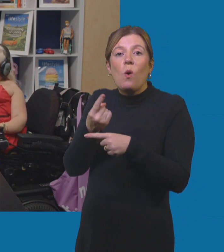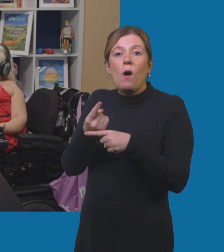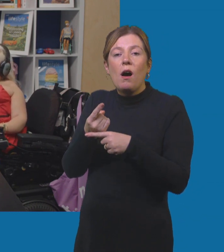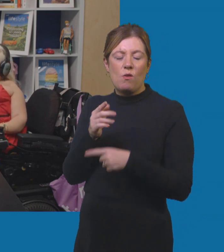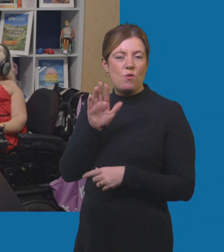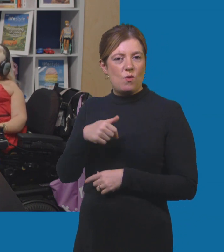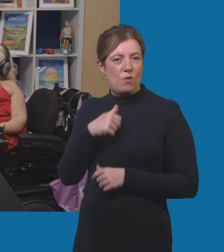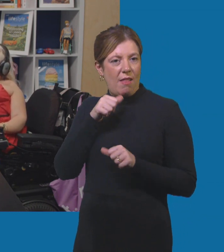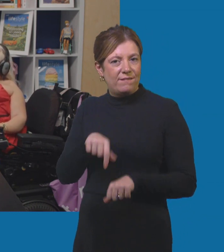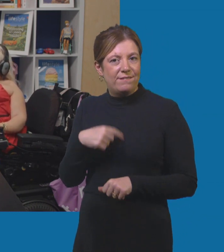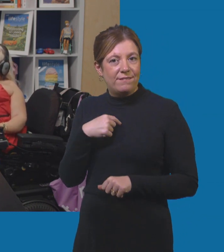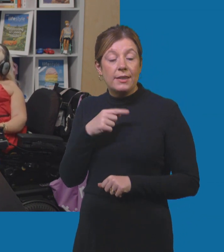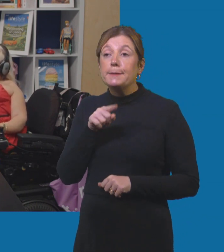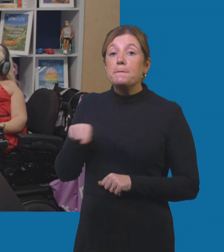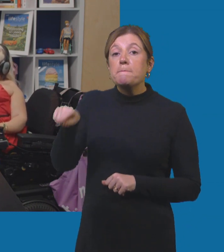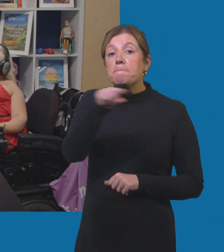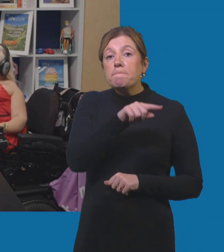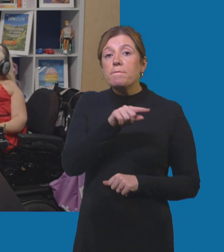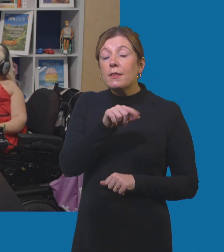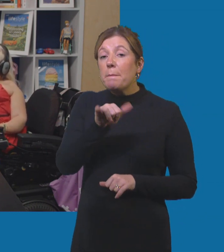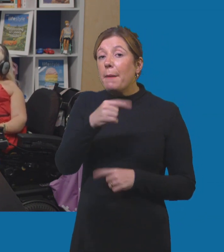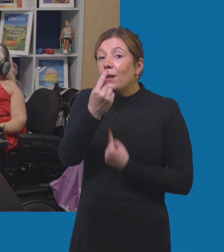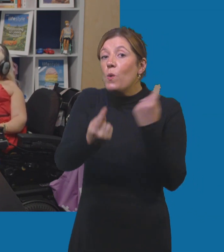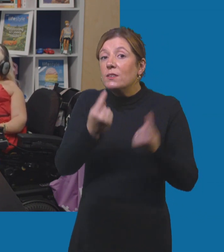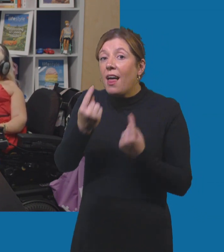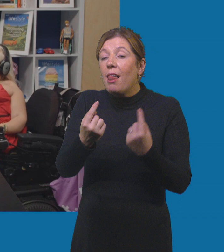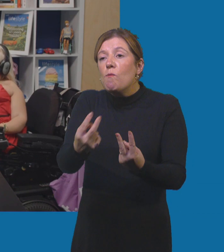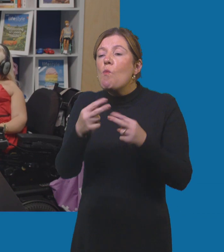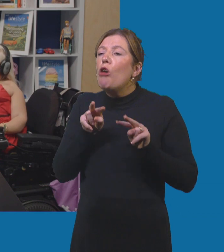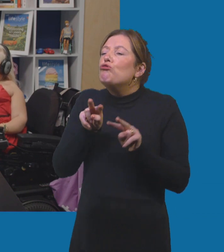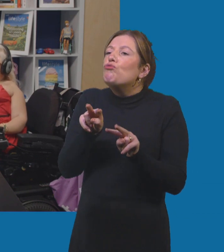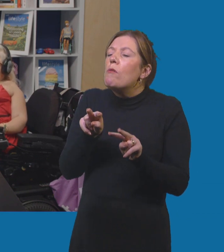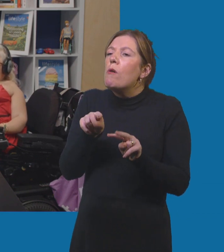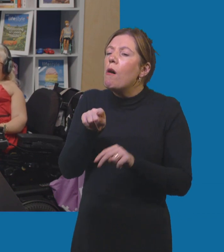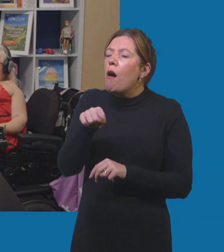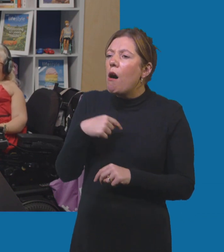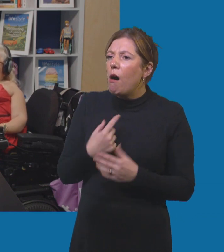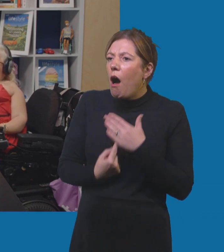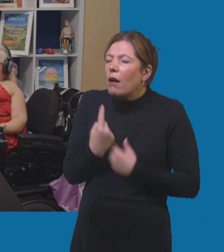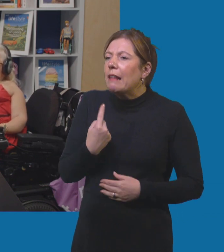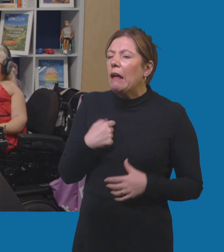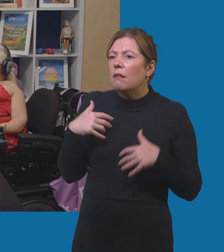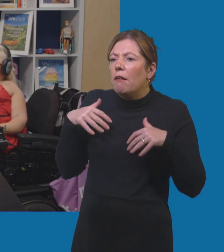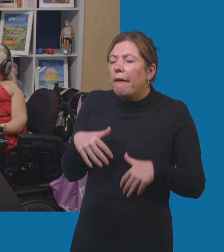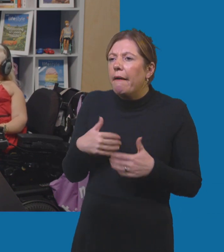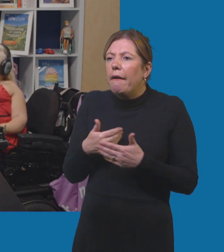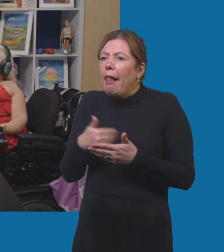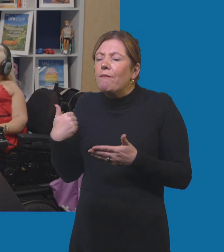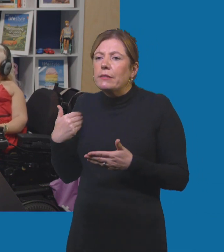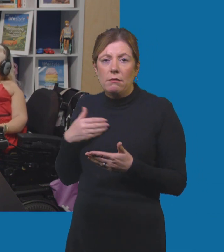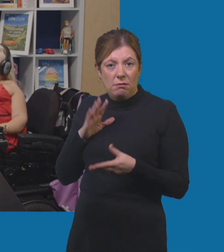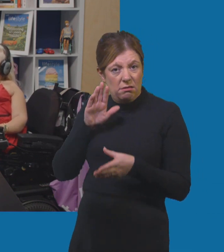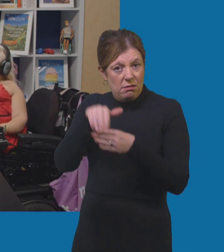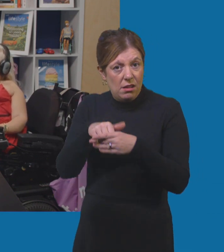love that. So anyone's listening, maybe that might be an avenue to explore if you do feel isolated or ostracized. Mm-hmm. Go and join